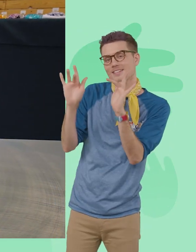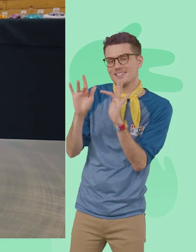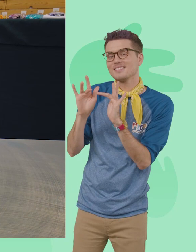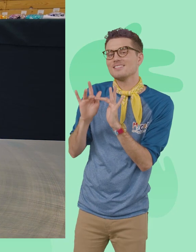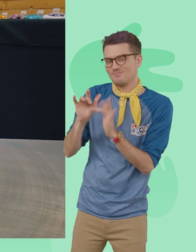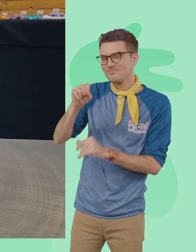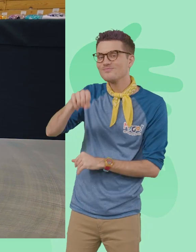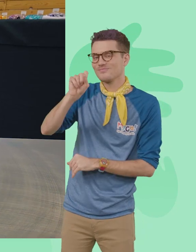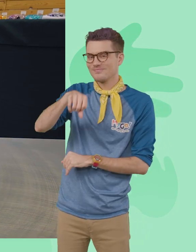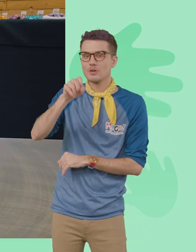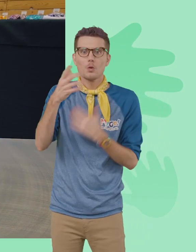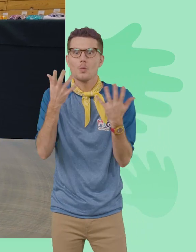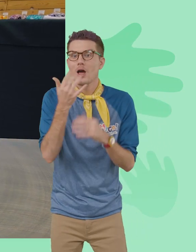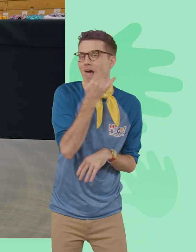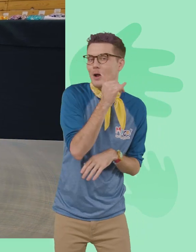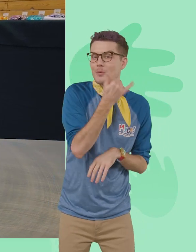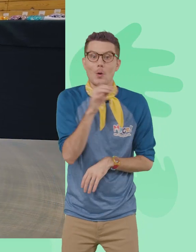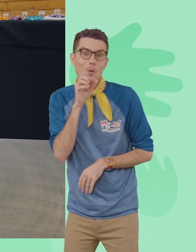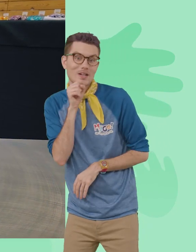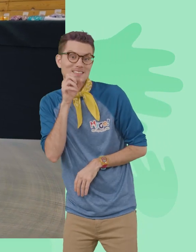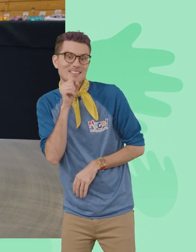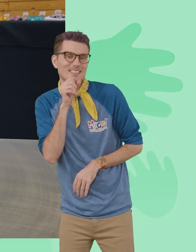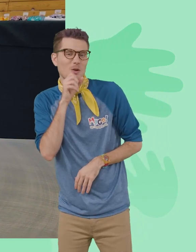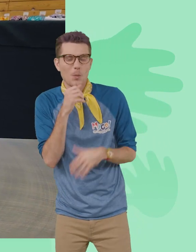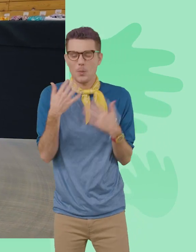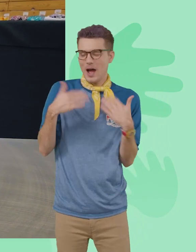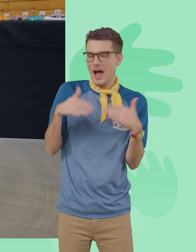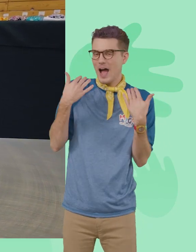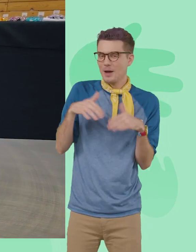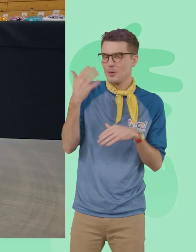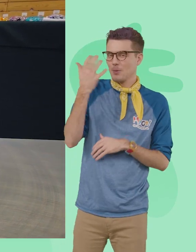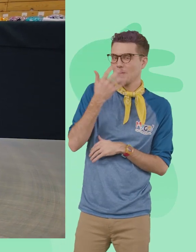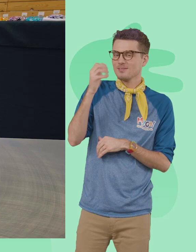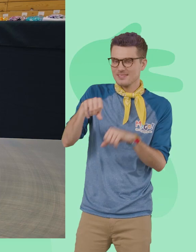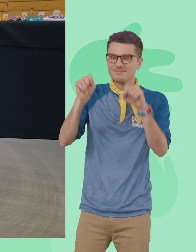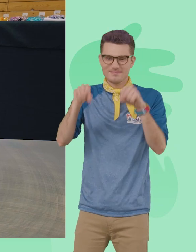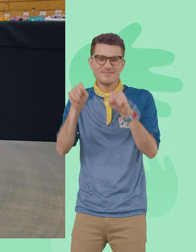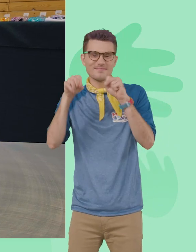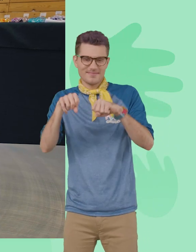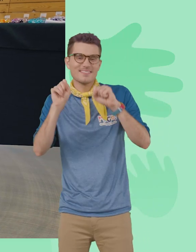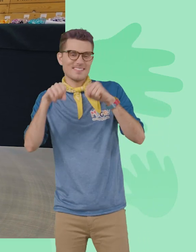Yeah. They used yellow and orange. Whoa. Yeah.